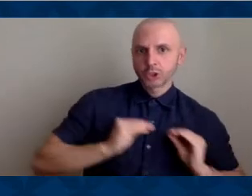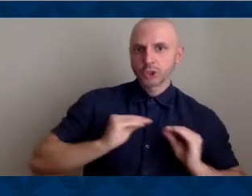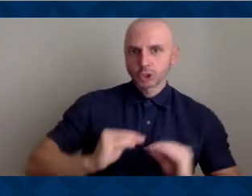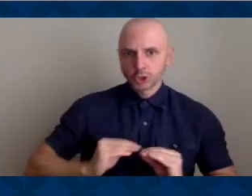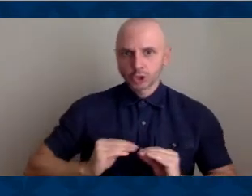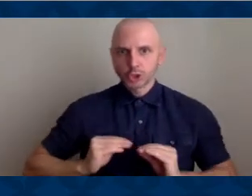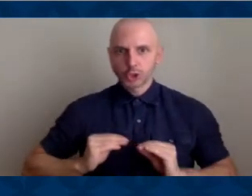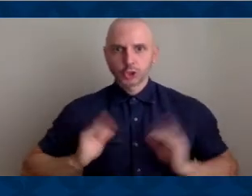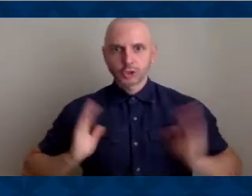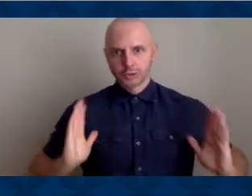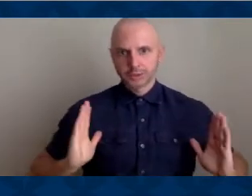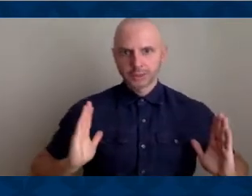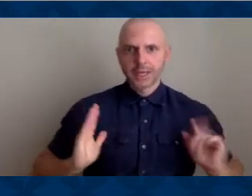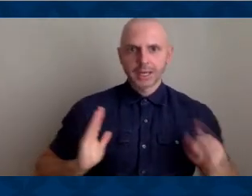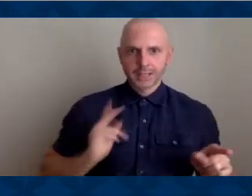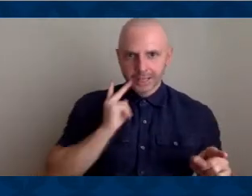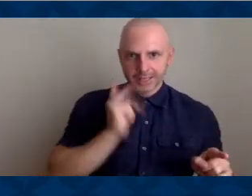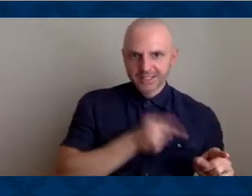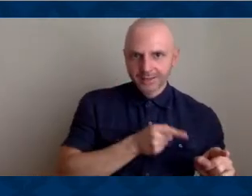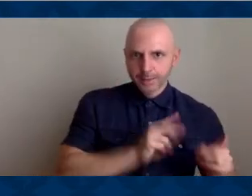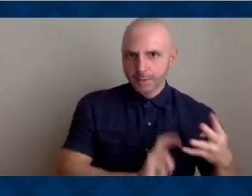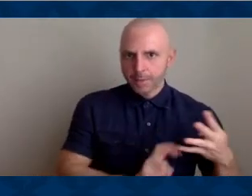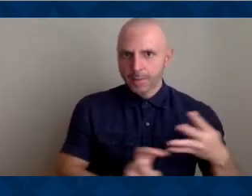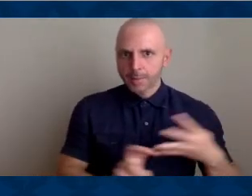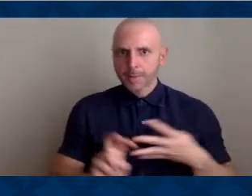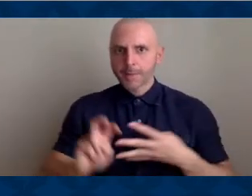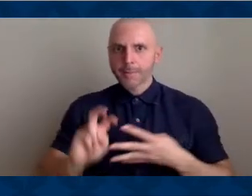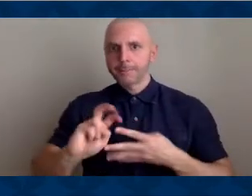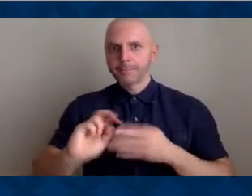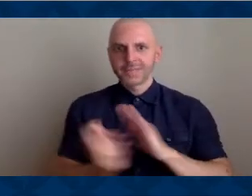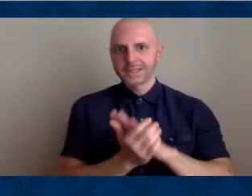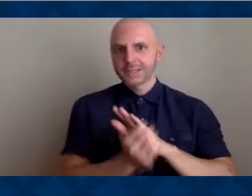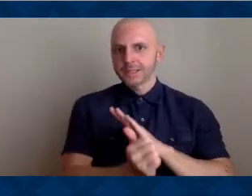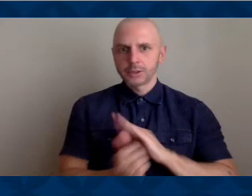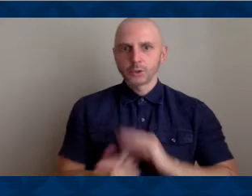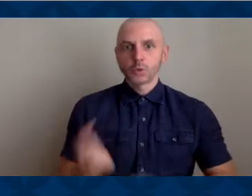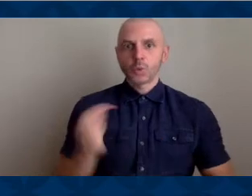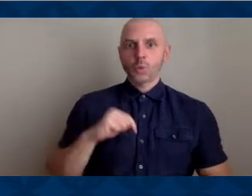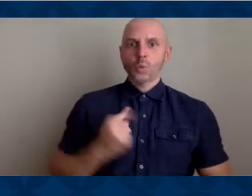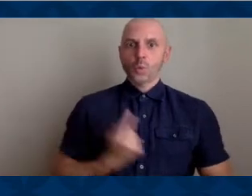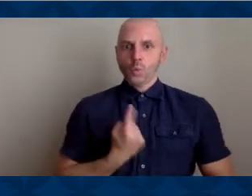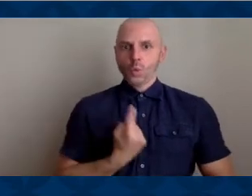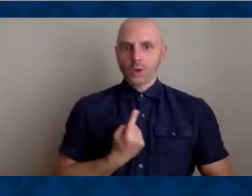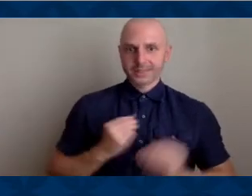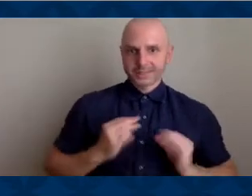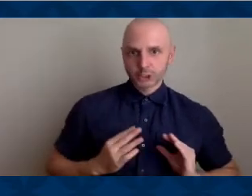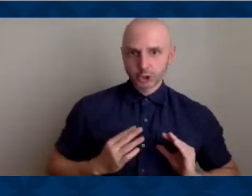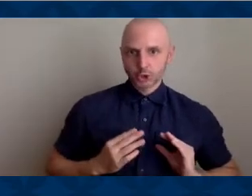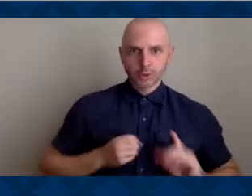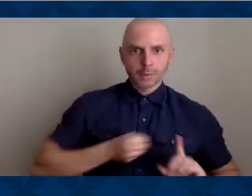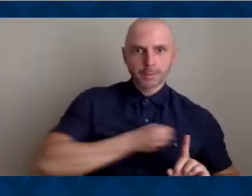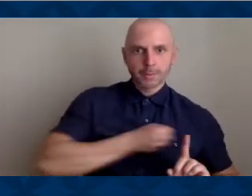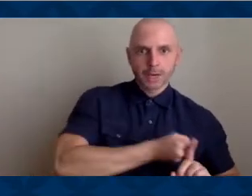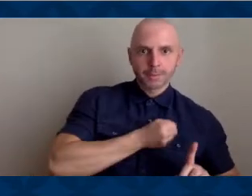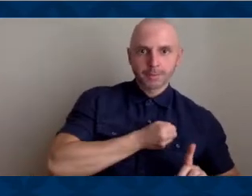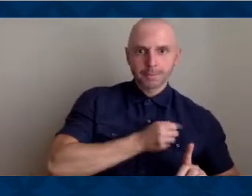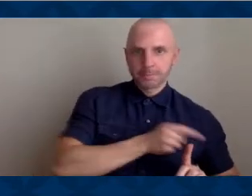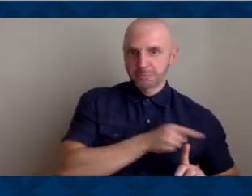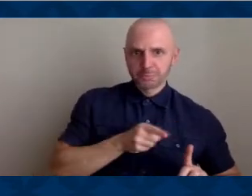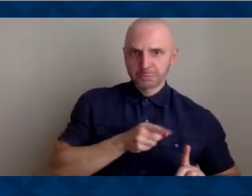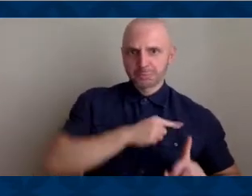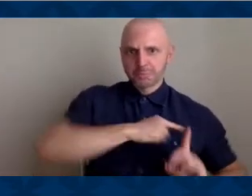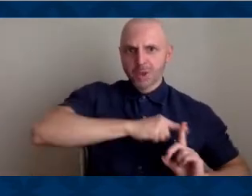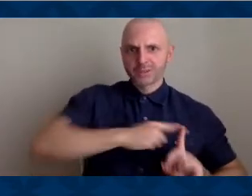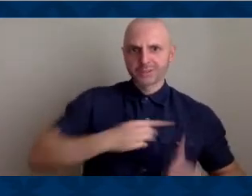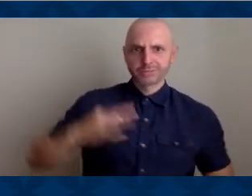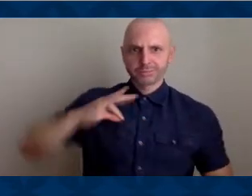own. So just one professorship makes a huge difference to the mix of experiences that your faculty can offer to students.